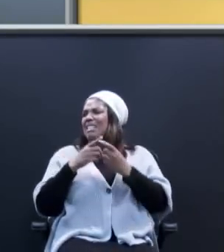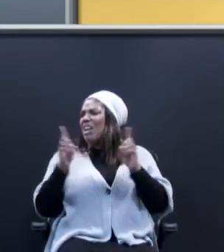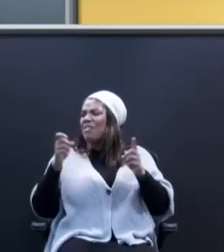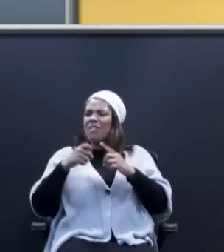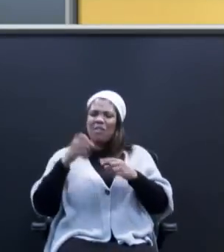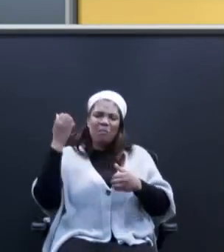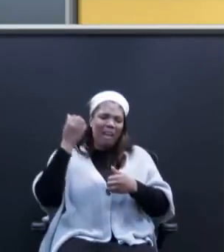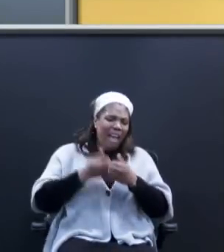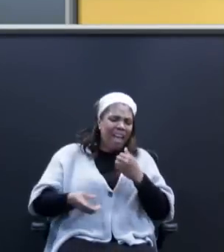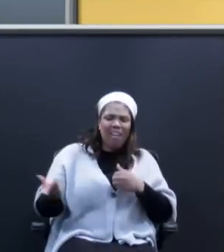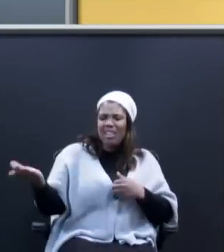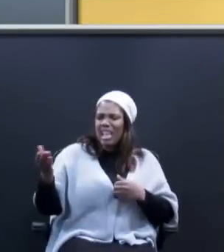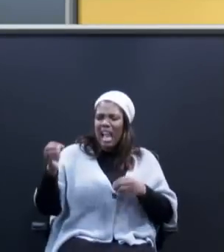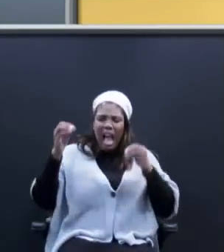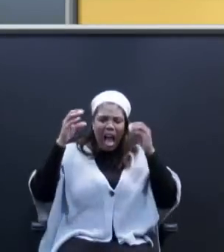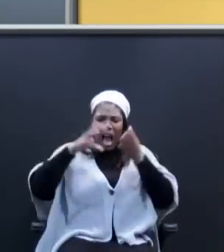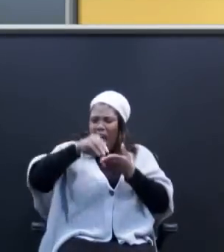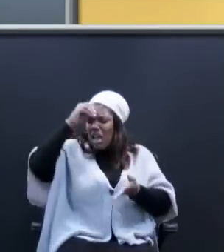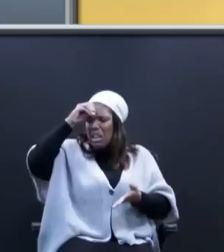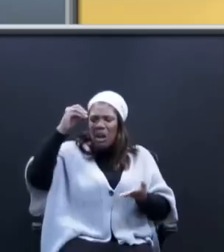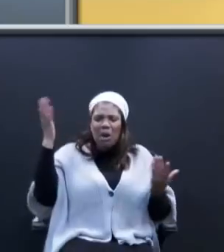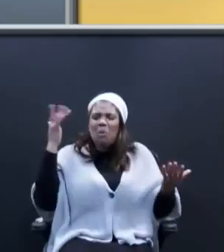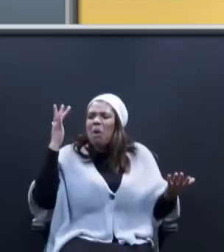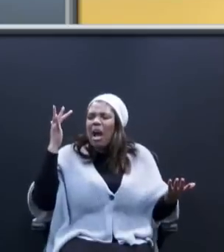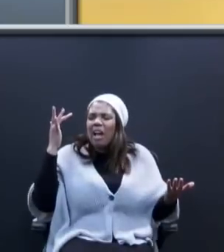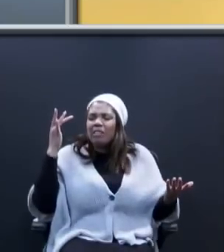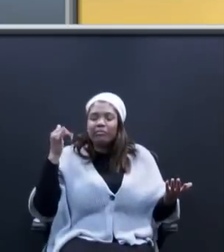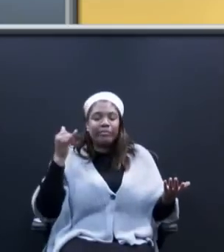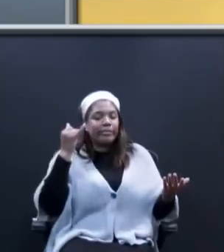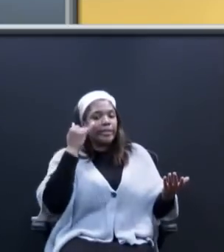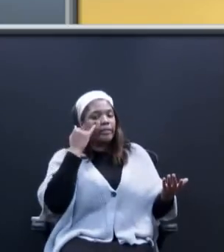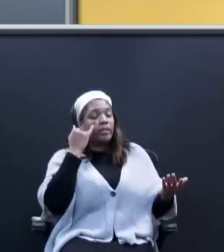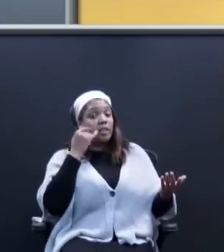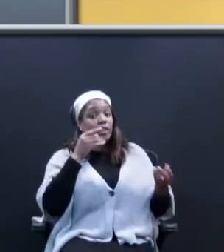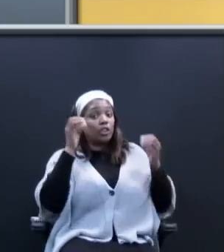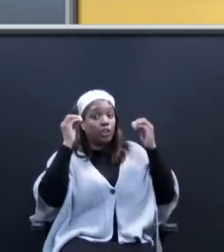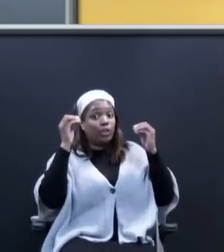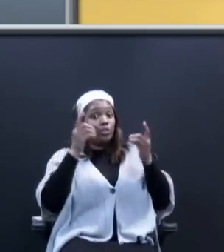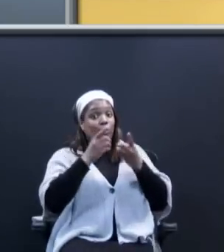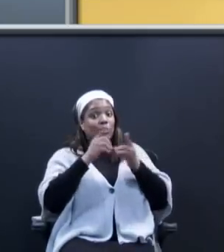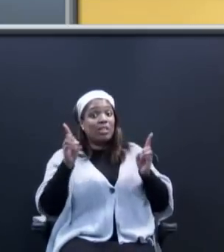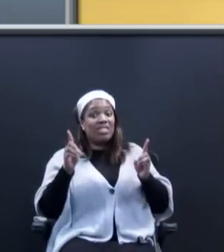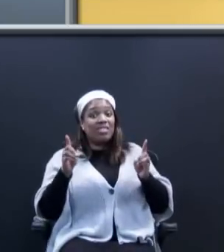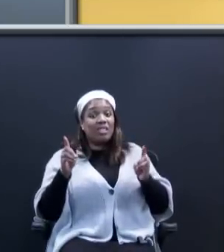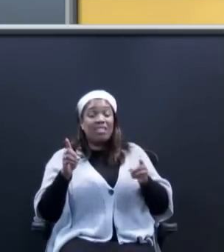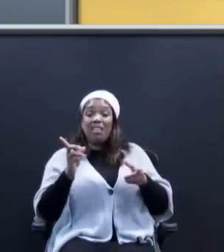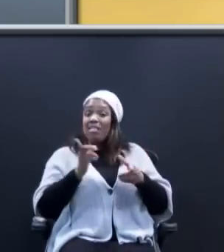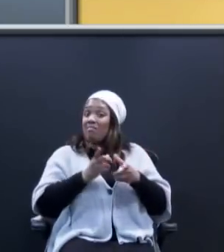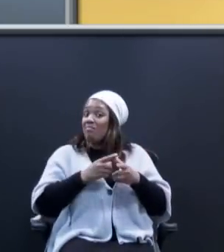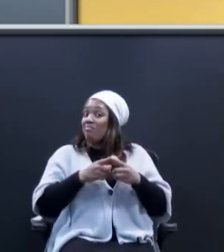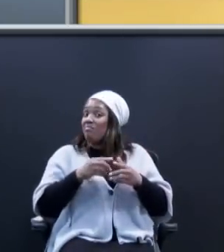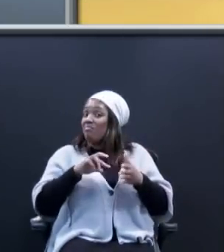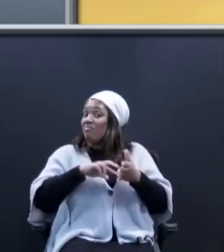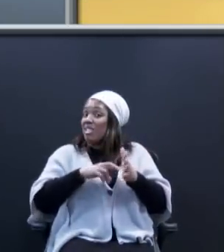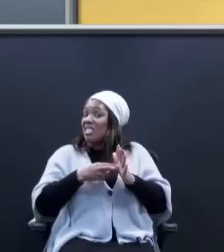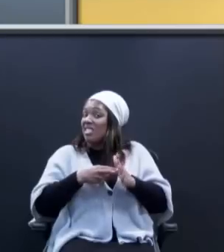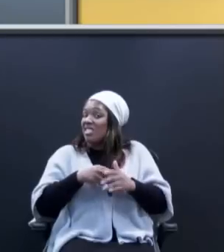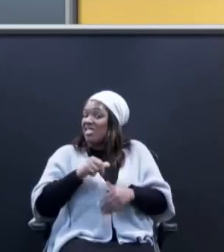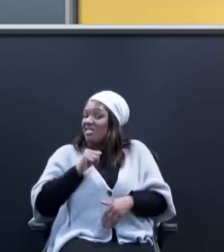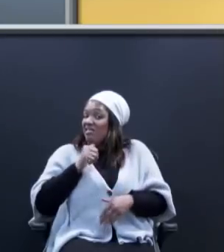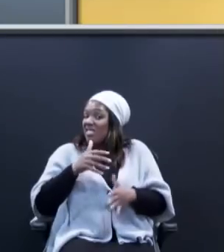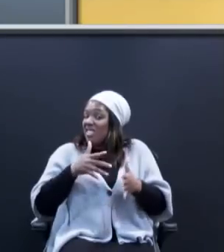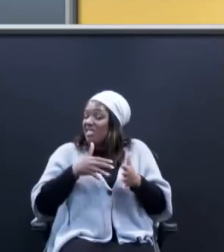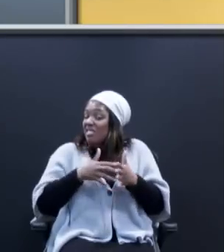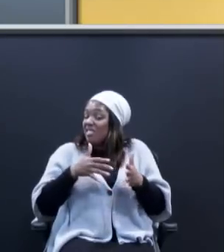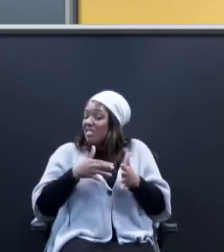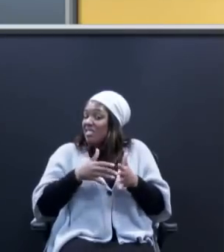this book. If this kills what you've been studying all your life, then that means you have not been studying this book. This is the same book you